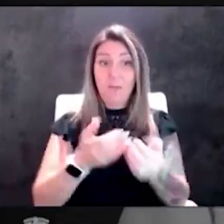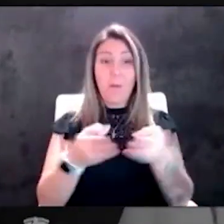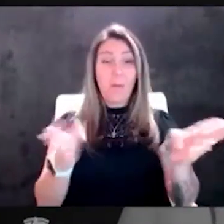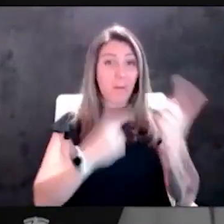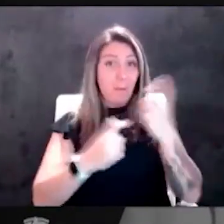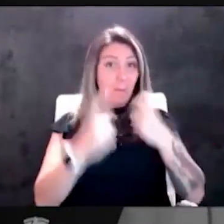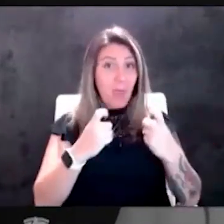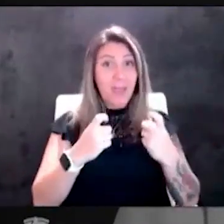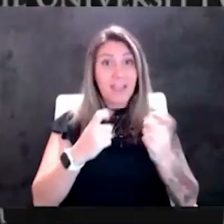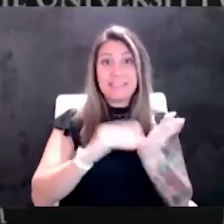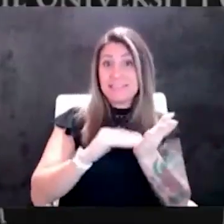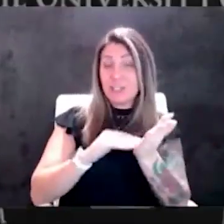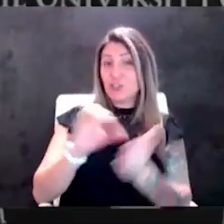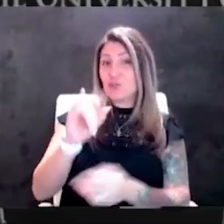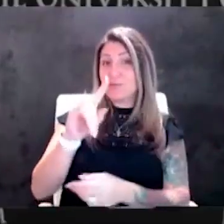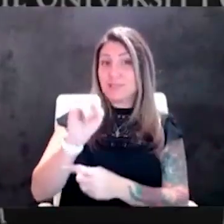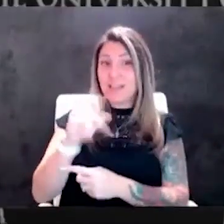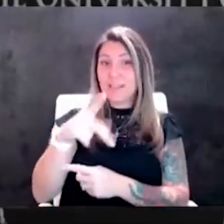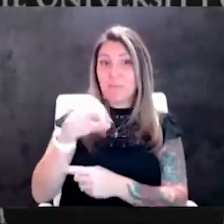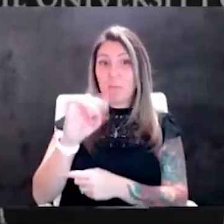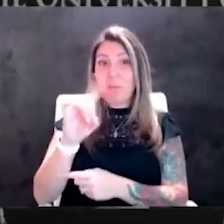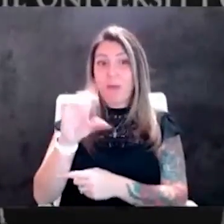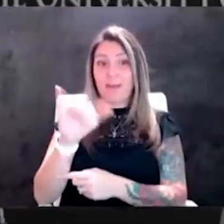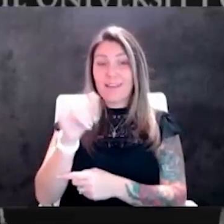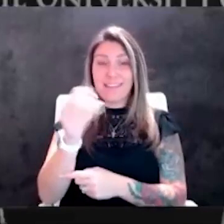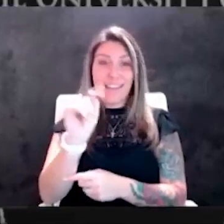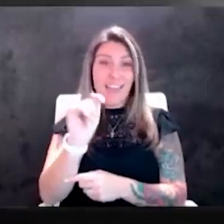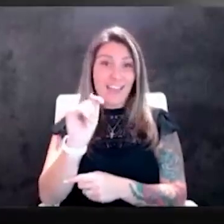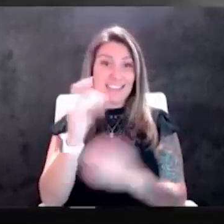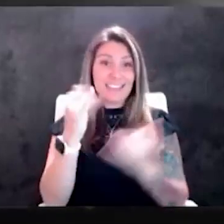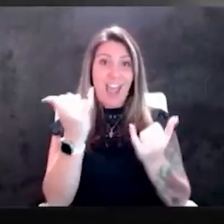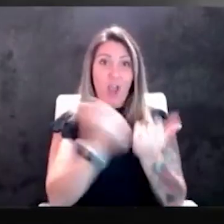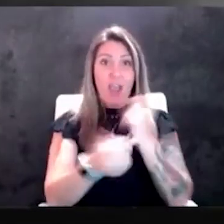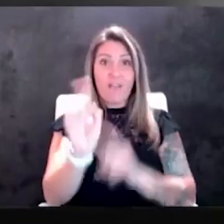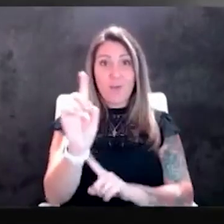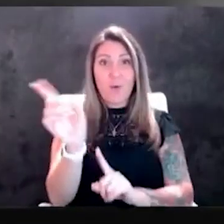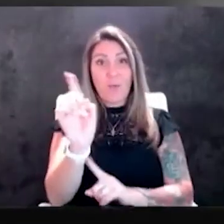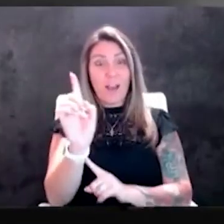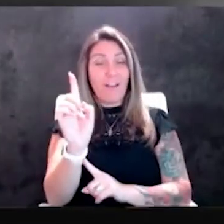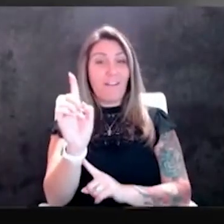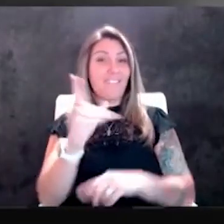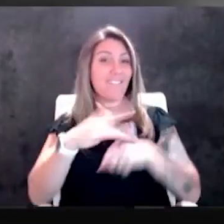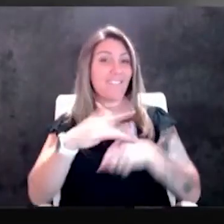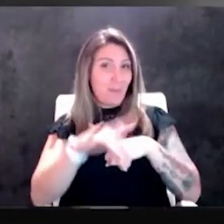with Dr. Stites podcasts. Now everywhere podcasts are available.